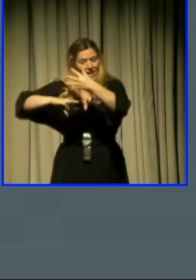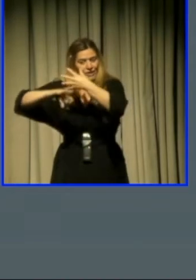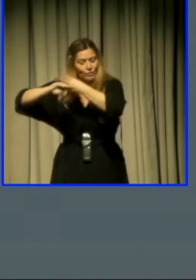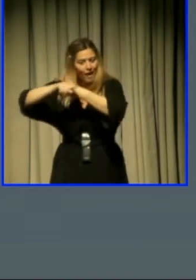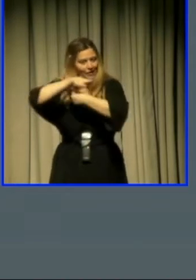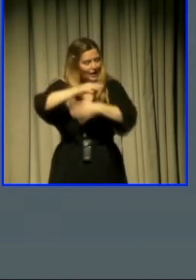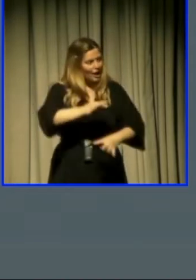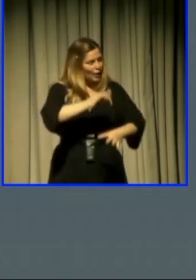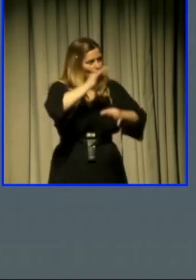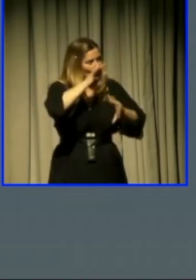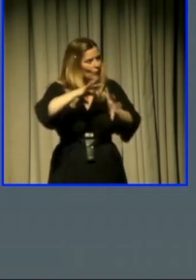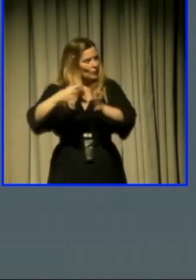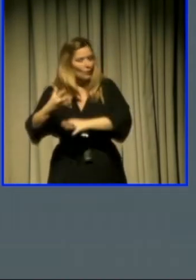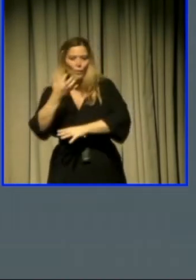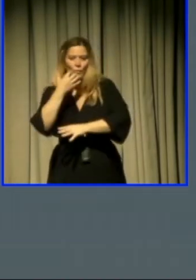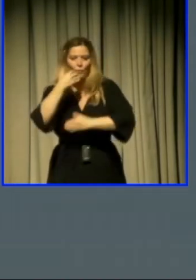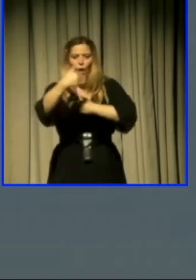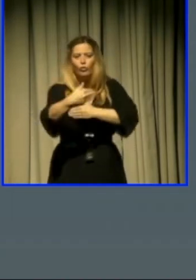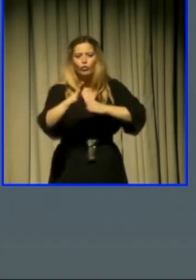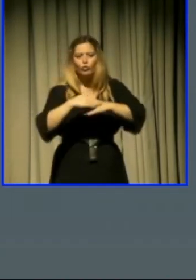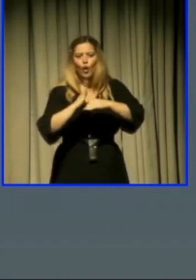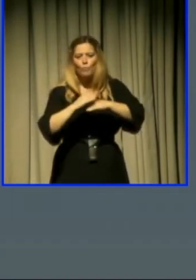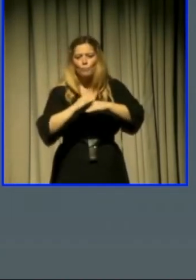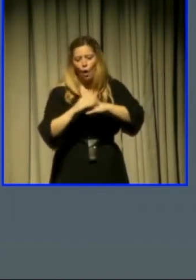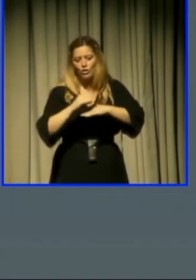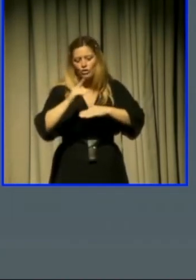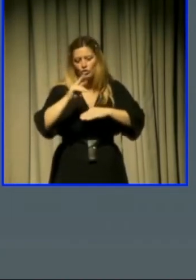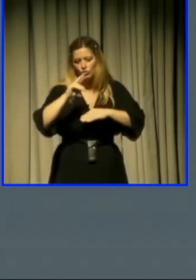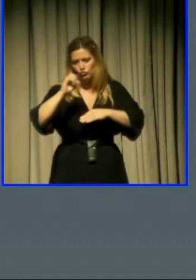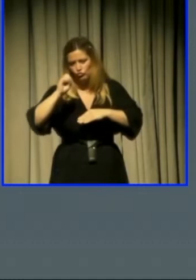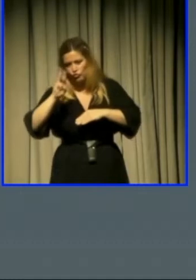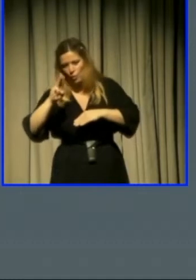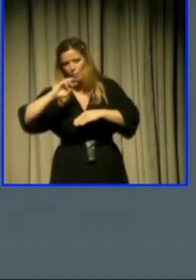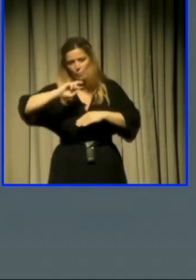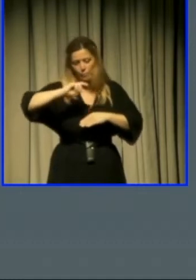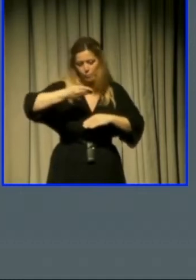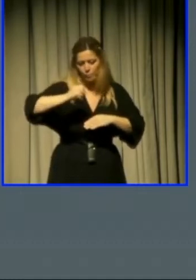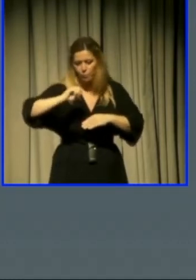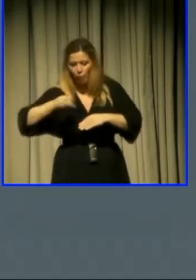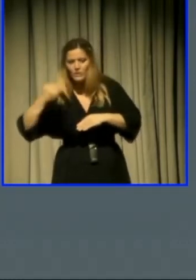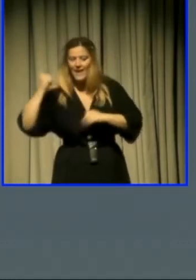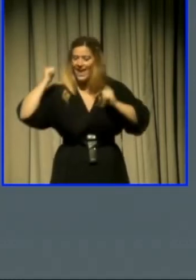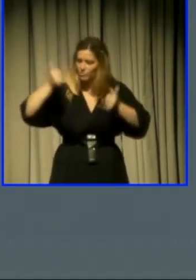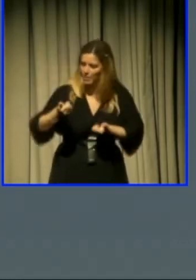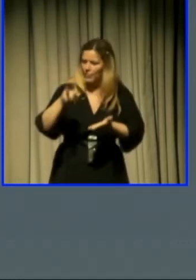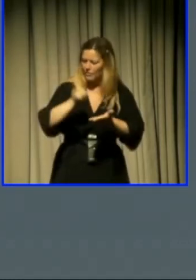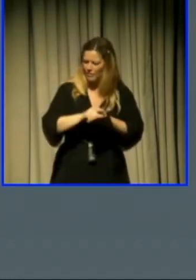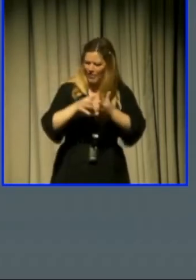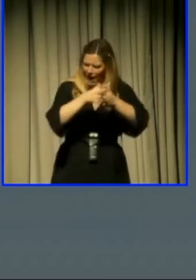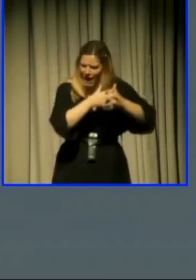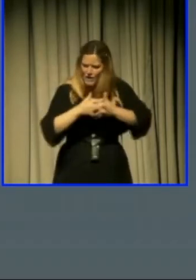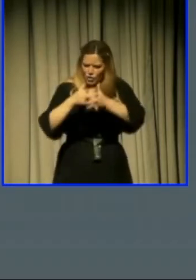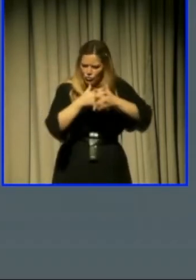Dropbox are aiming to, really dramatically rethink its structure. So it's creating